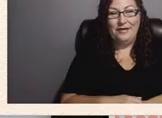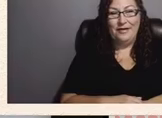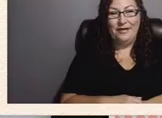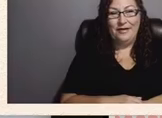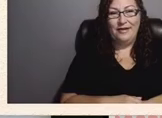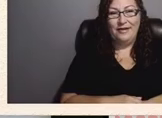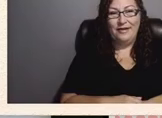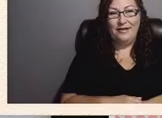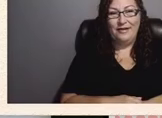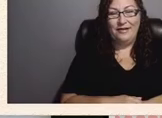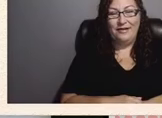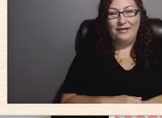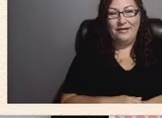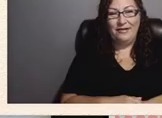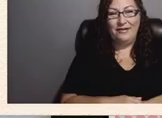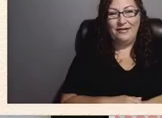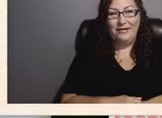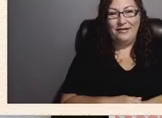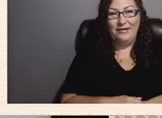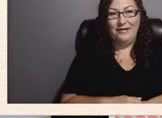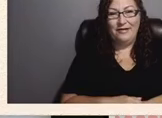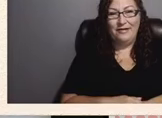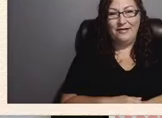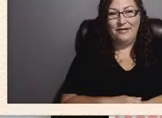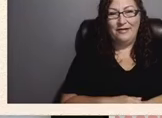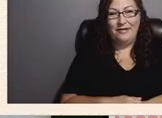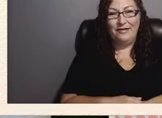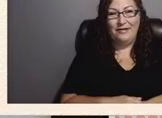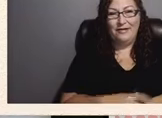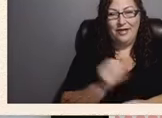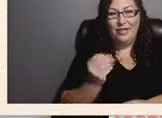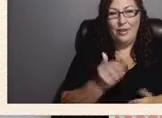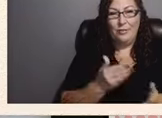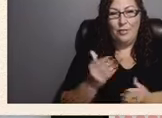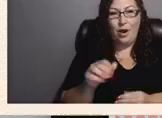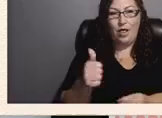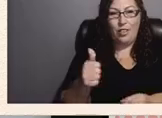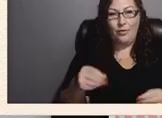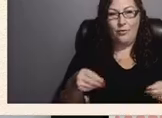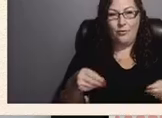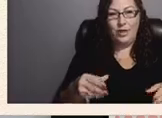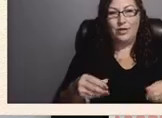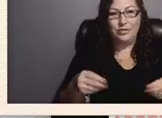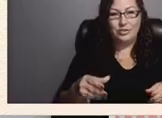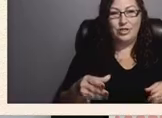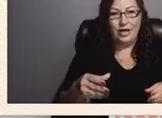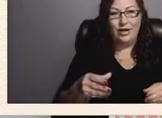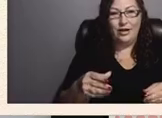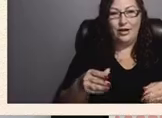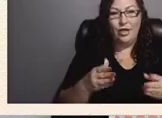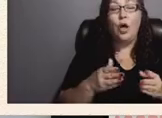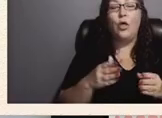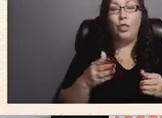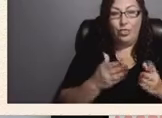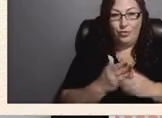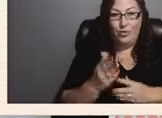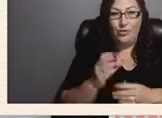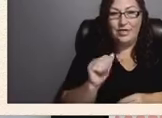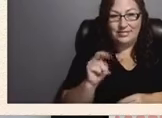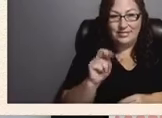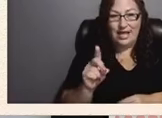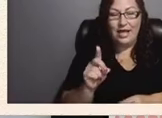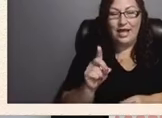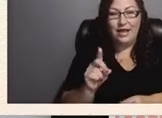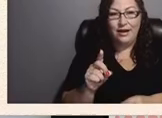Copenhagen, and they pull the wheelchair all the way to the sand, the water, where I can